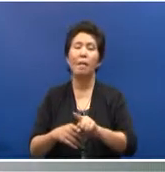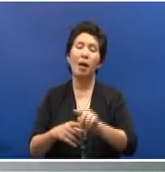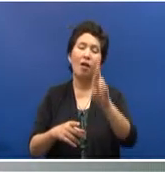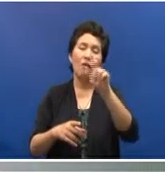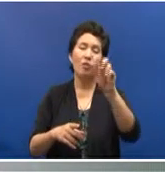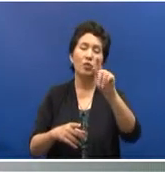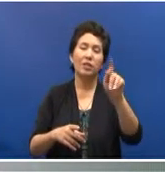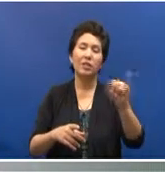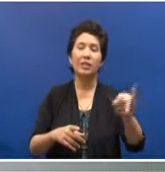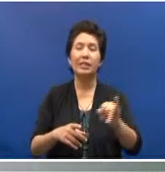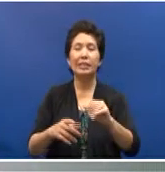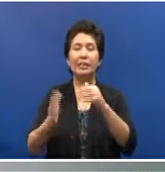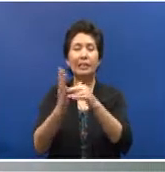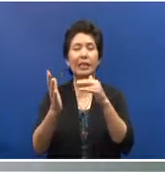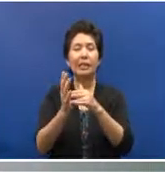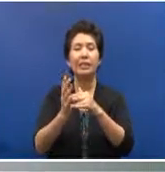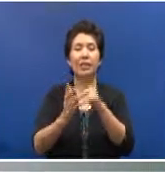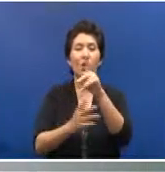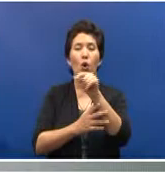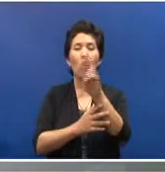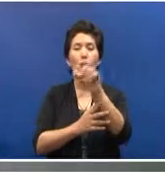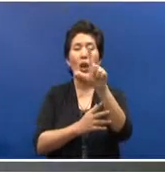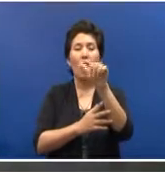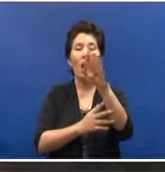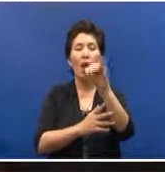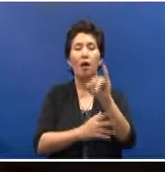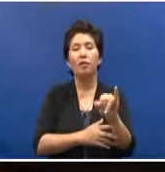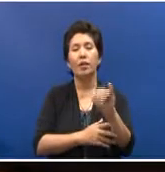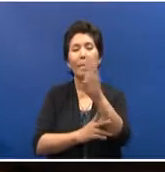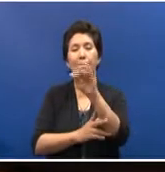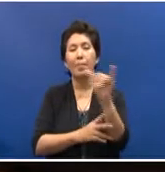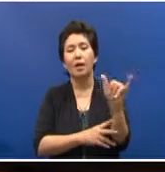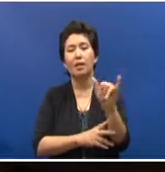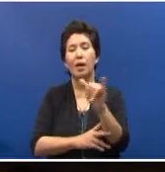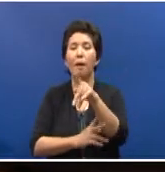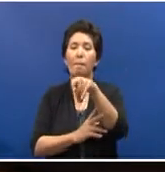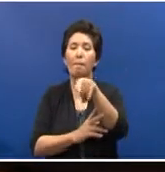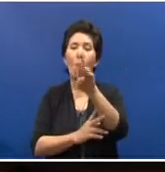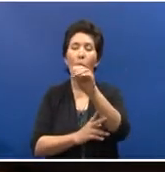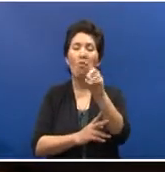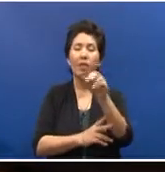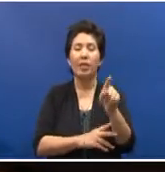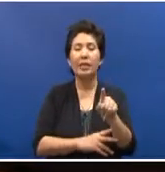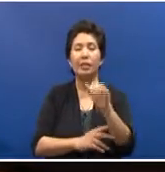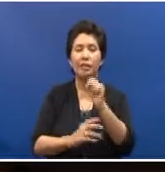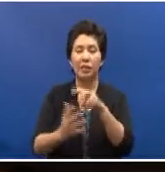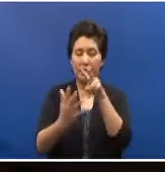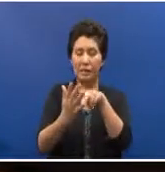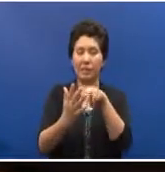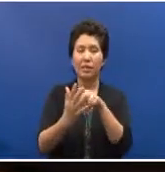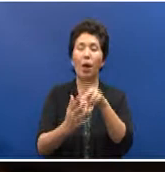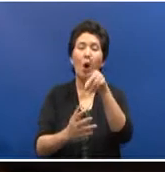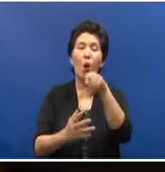Malinowski study of the collaring practice by the Trobriand Islanders. Okay, have you heard